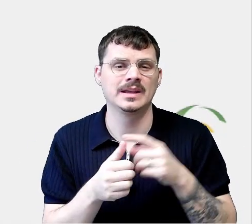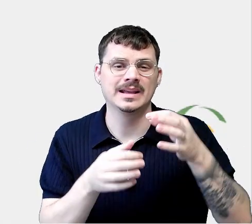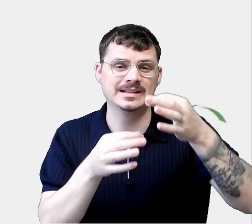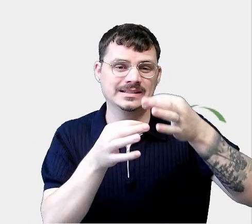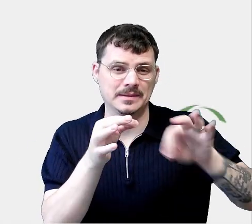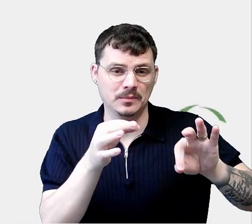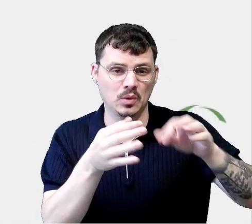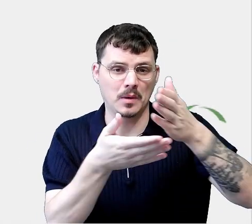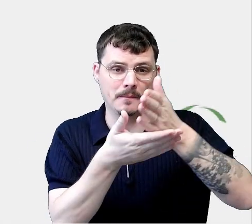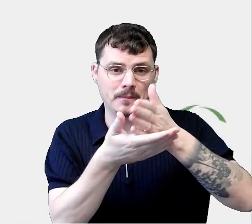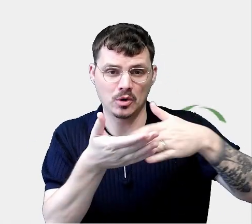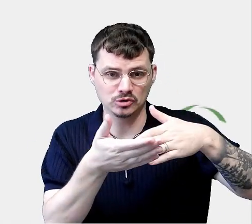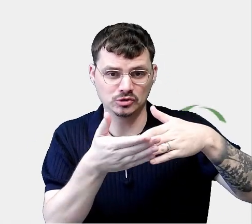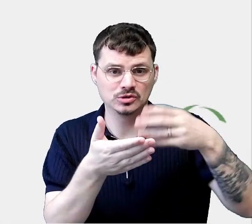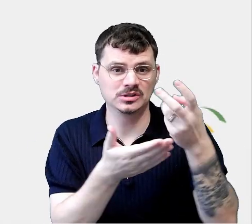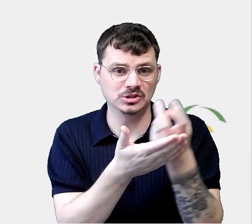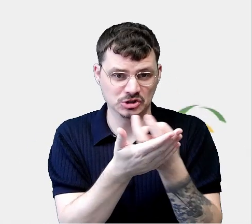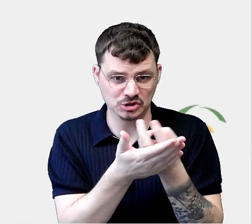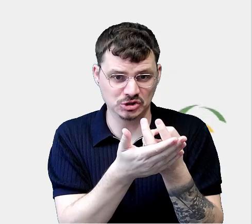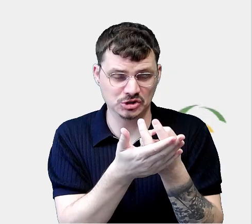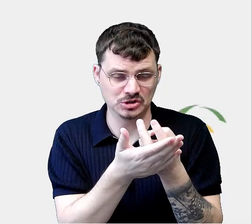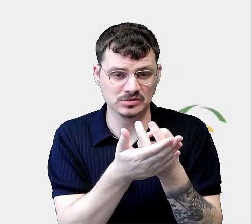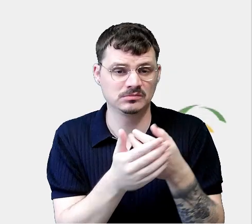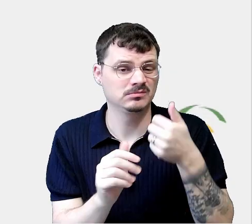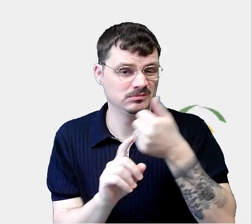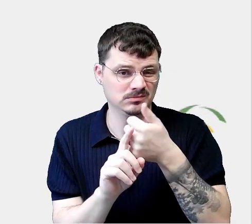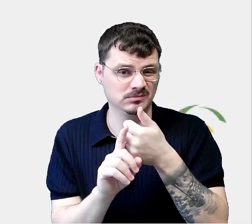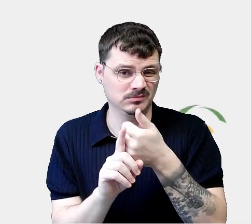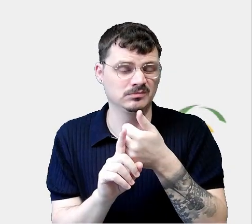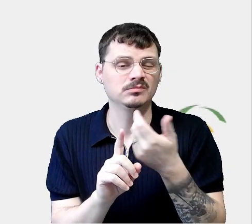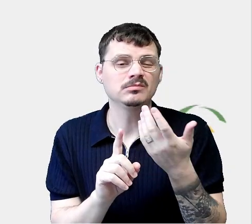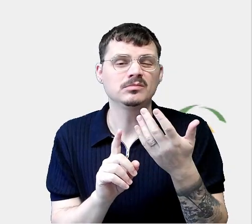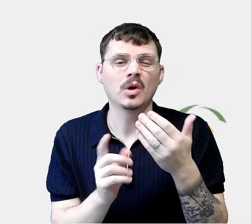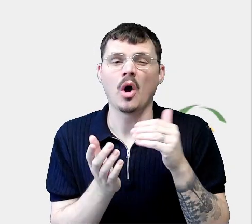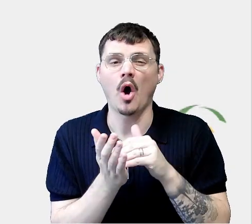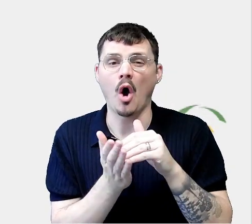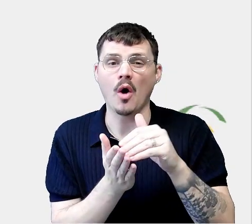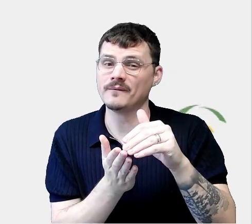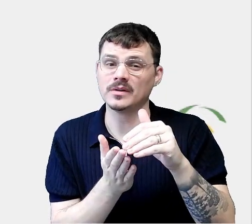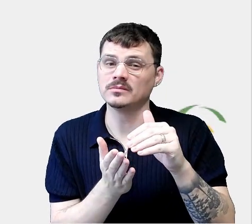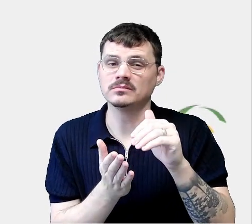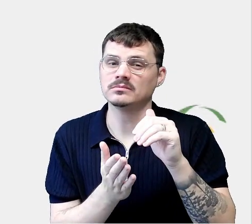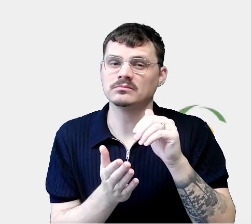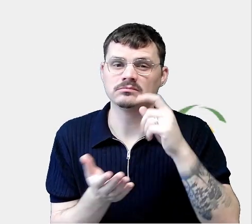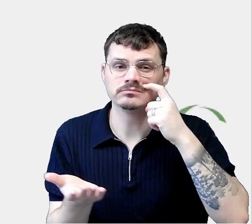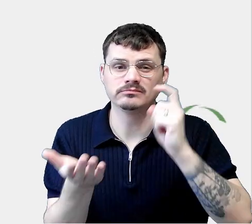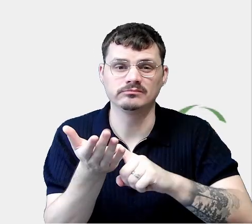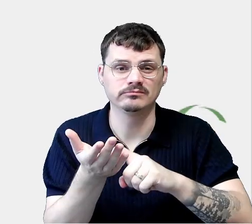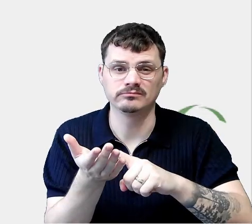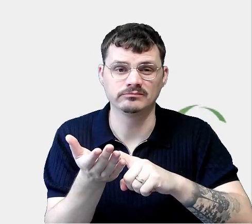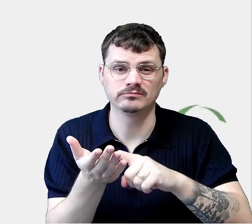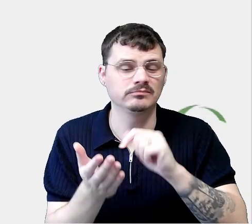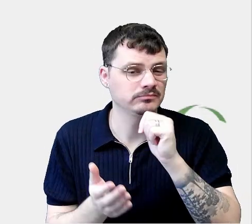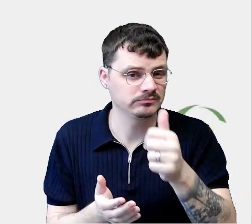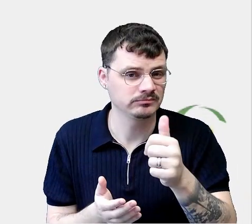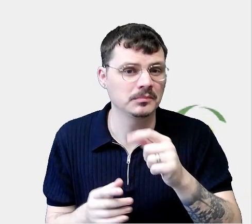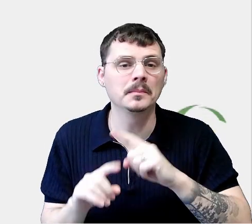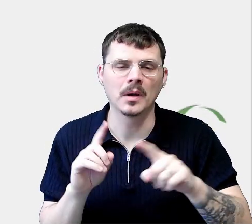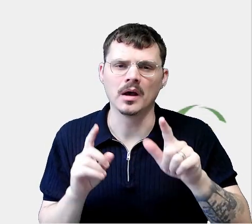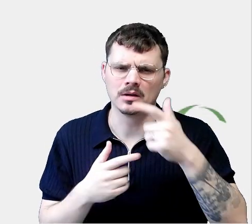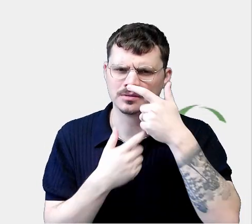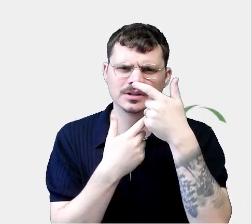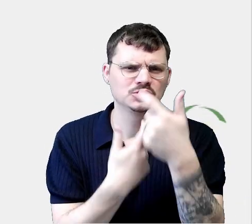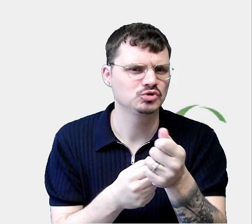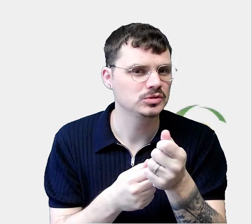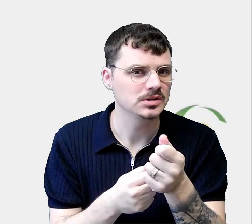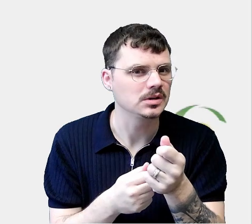Simple partial seizures are often the least recognized, but they're very interesting